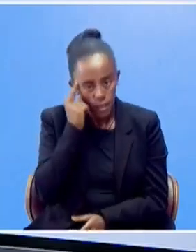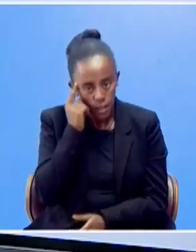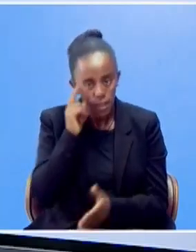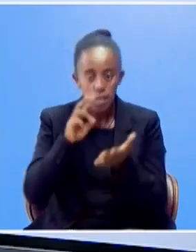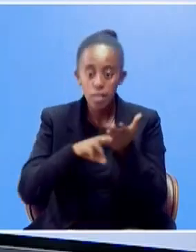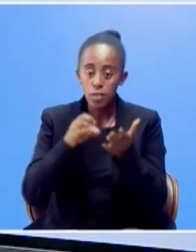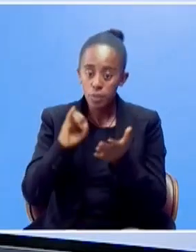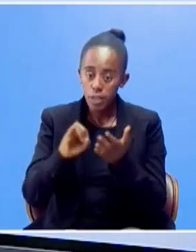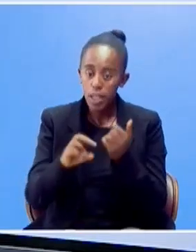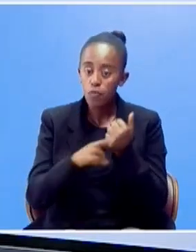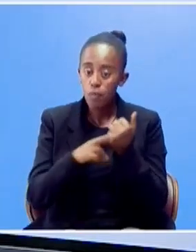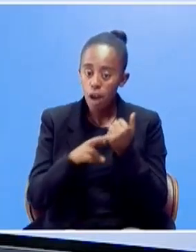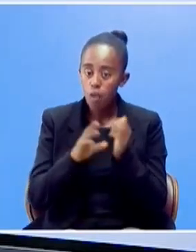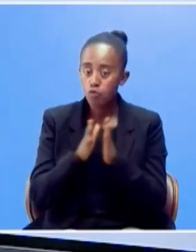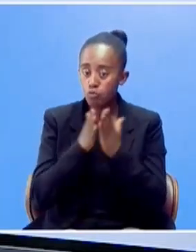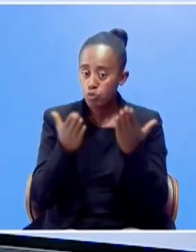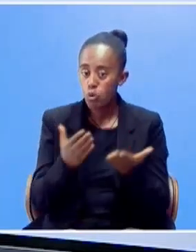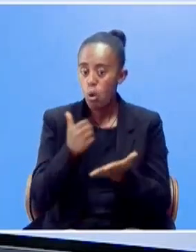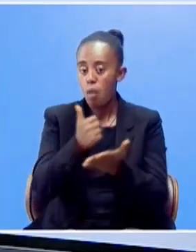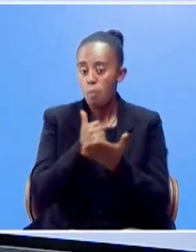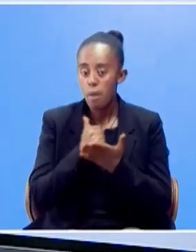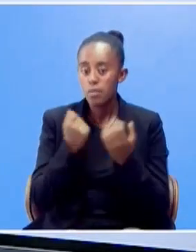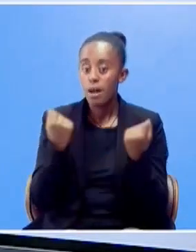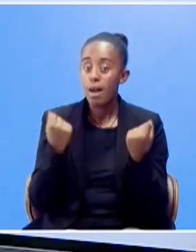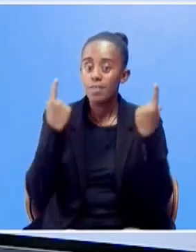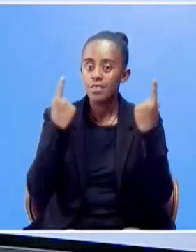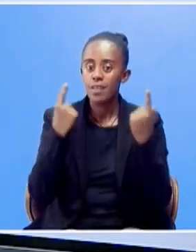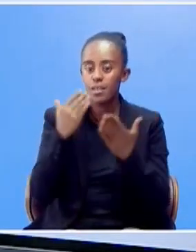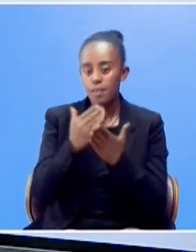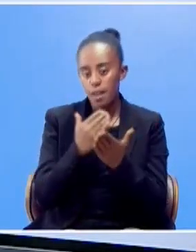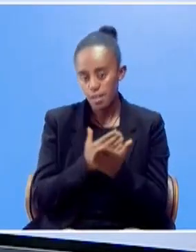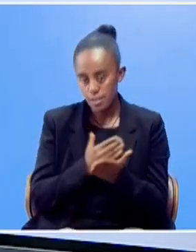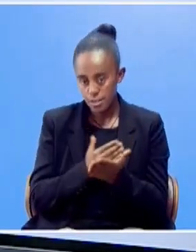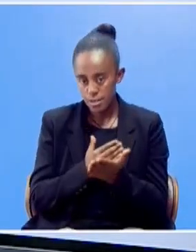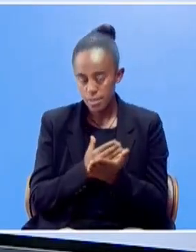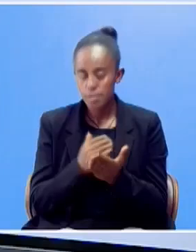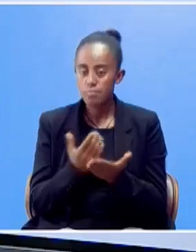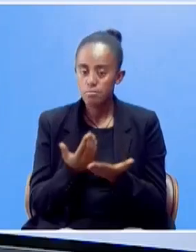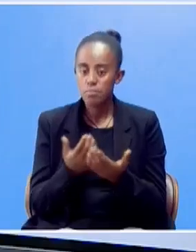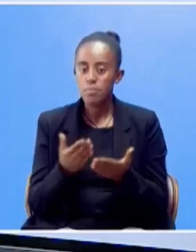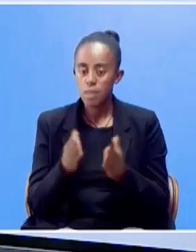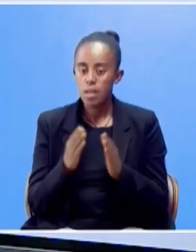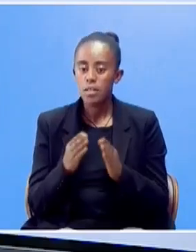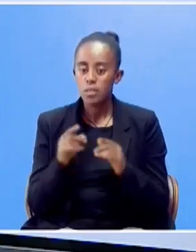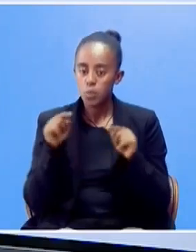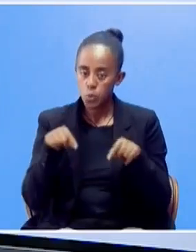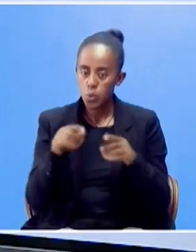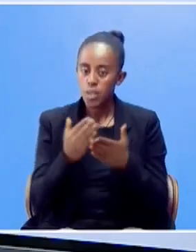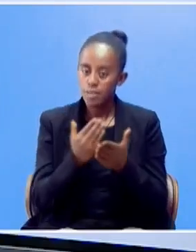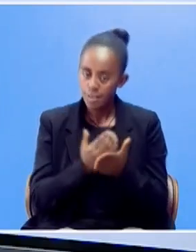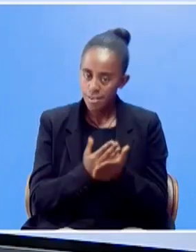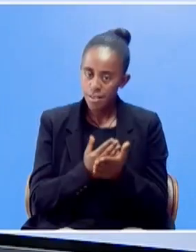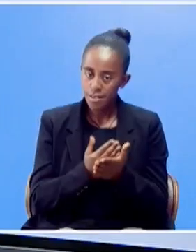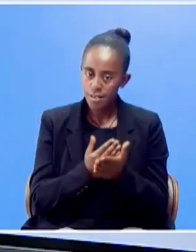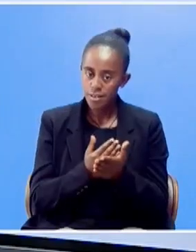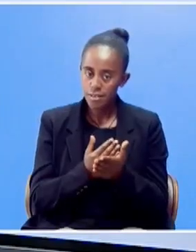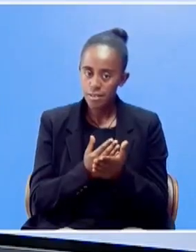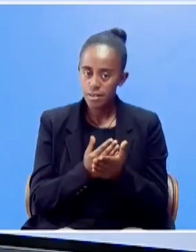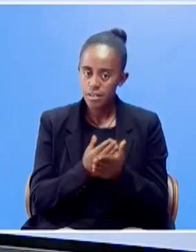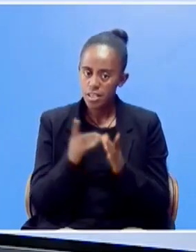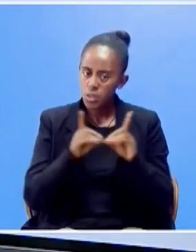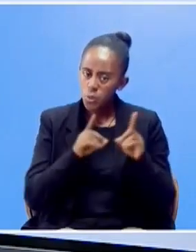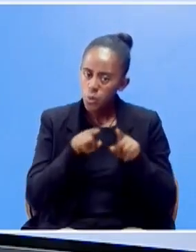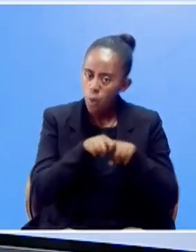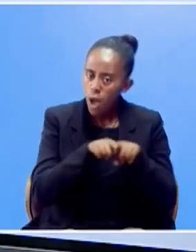reading reference books help us understand the lesson. Let's come to today's lesson. Do you